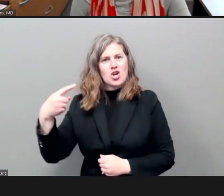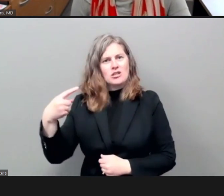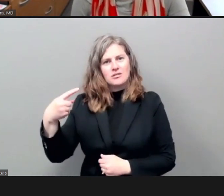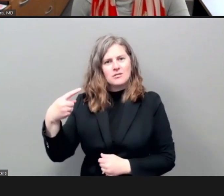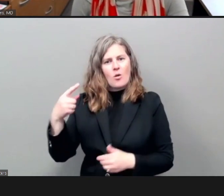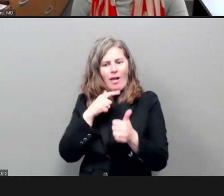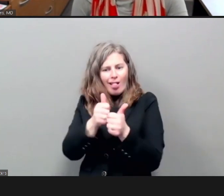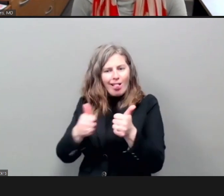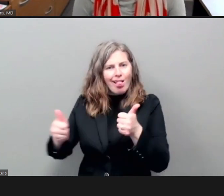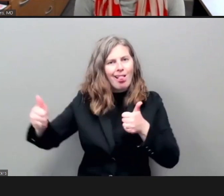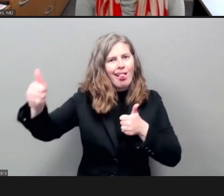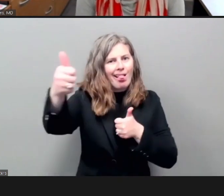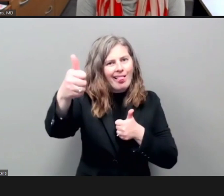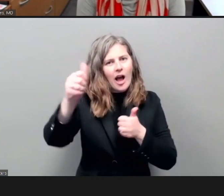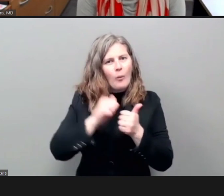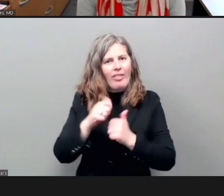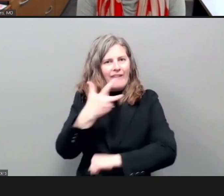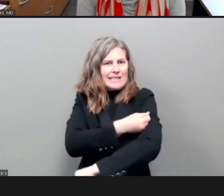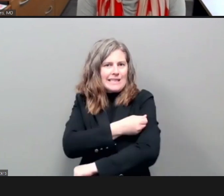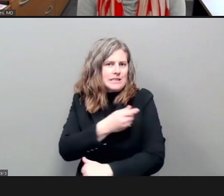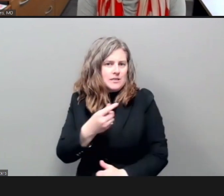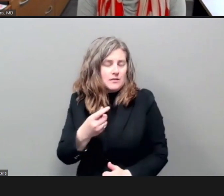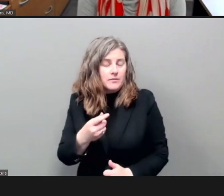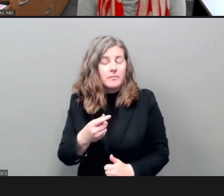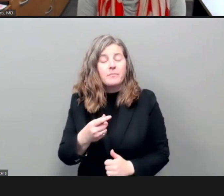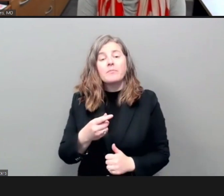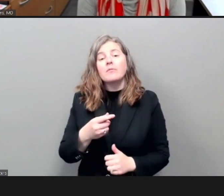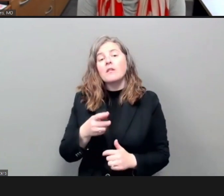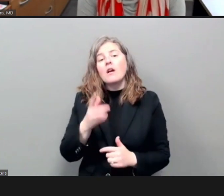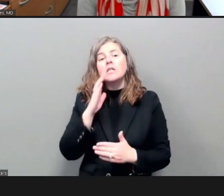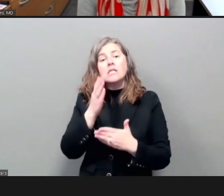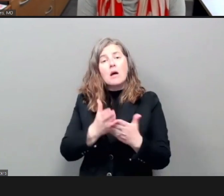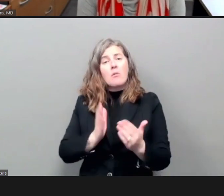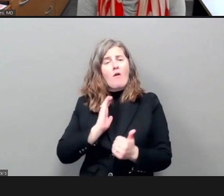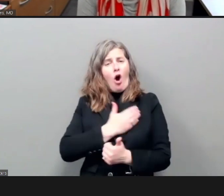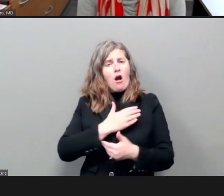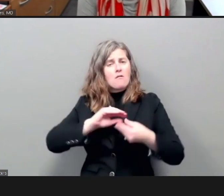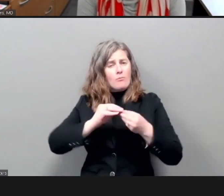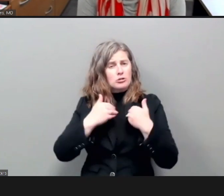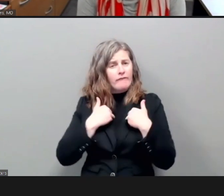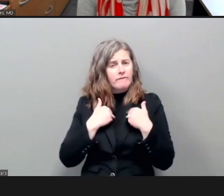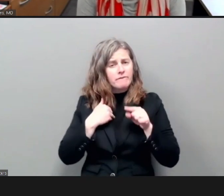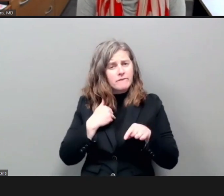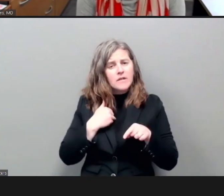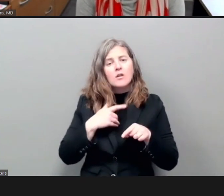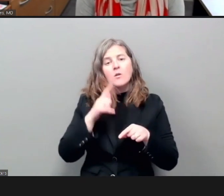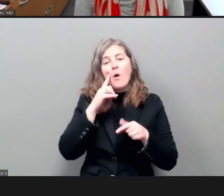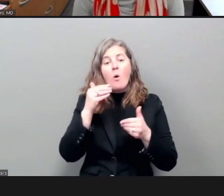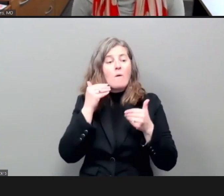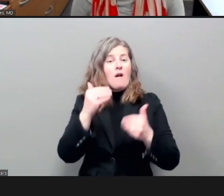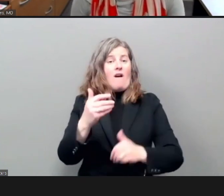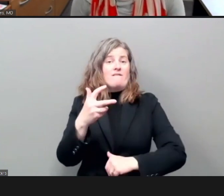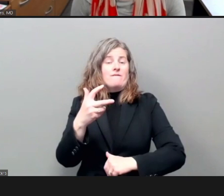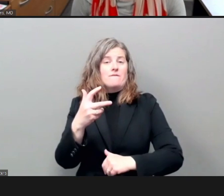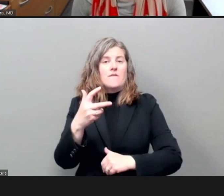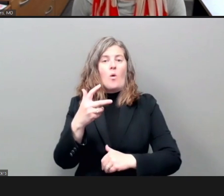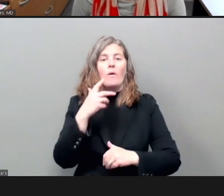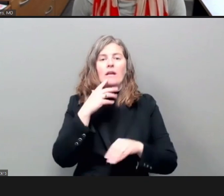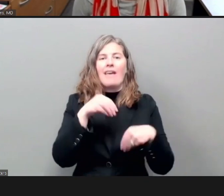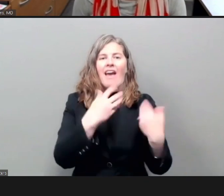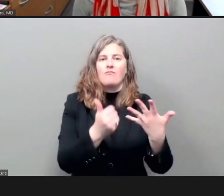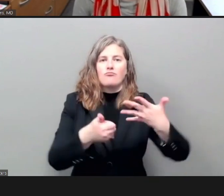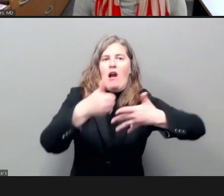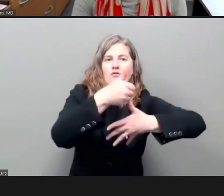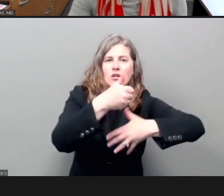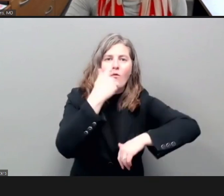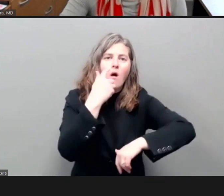that's way ahead of us in vaccines. And lastly, we do have some of our own data. When we vaccinated preferentially